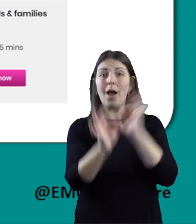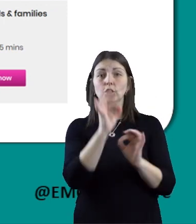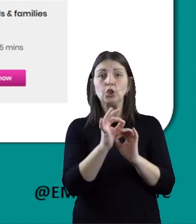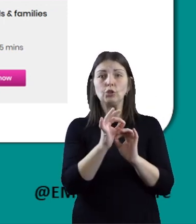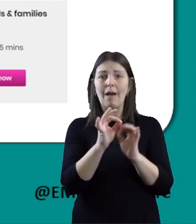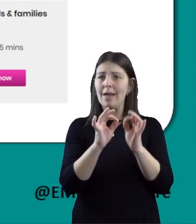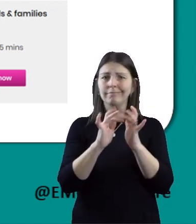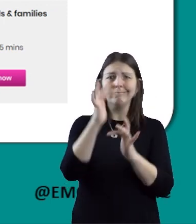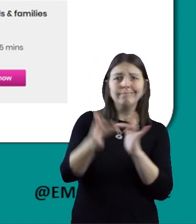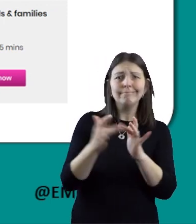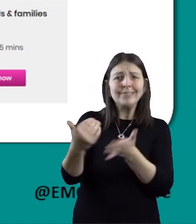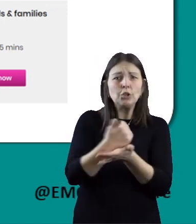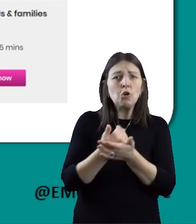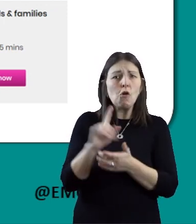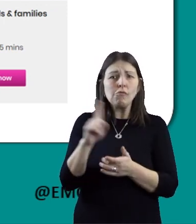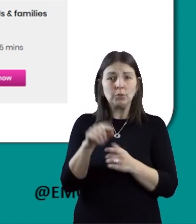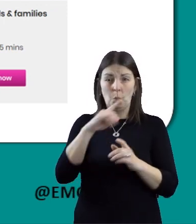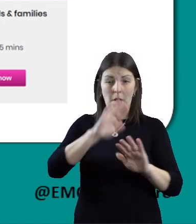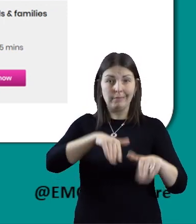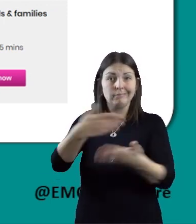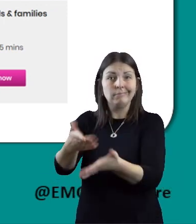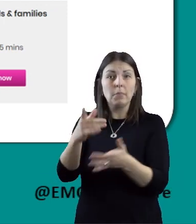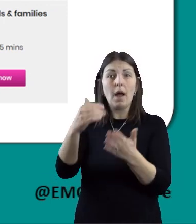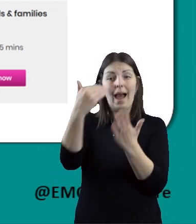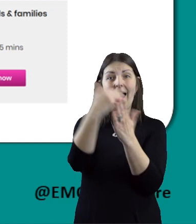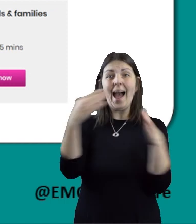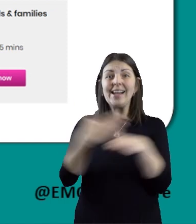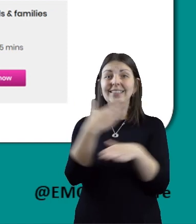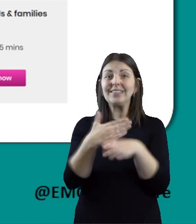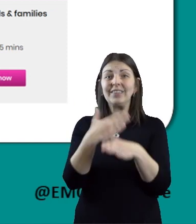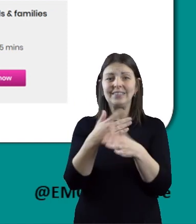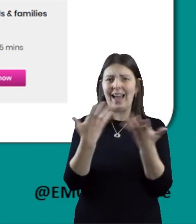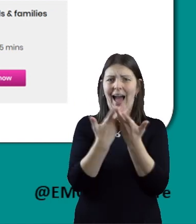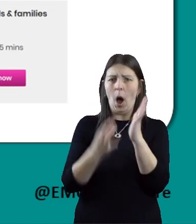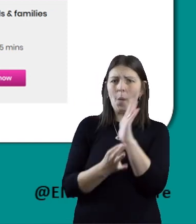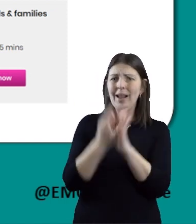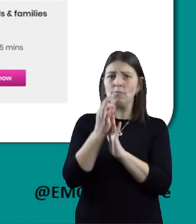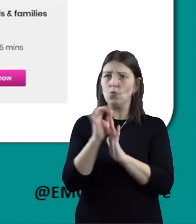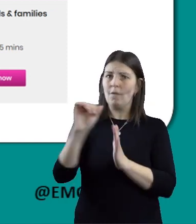get a personalised list of activities that you can do to improve your cybersecurity.